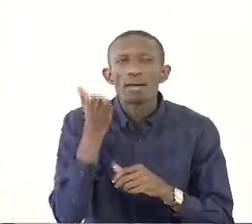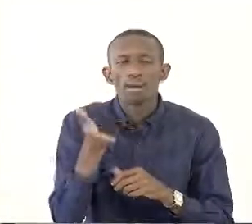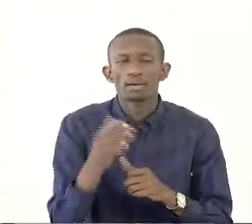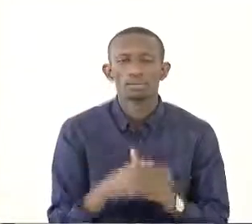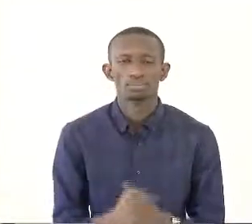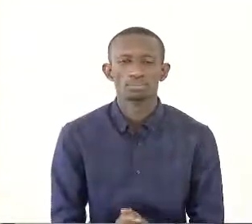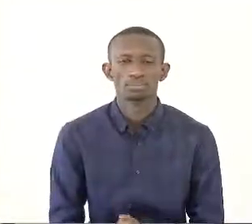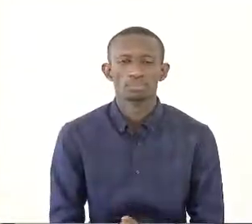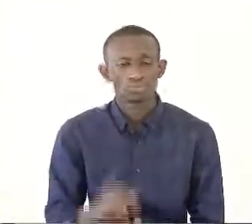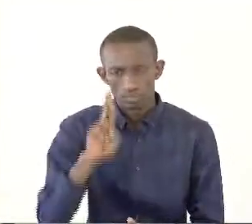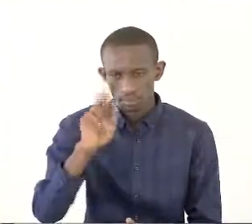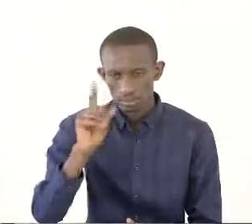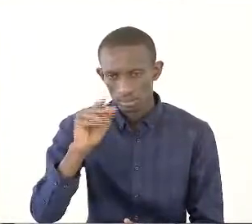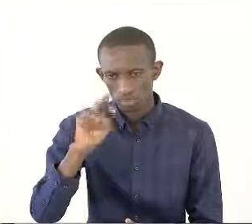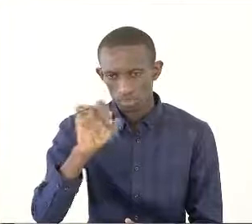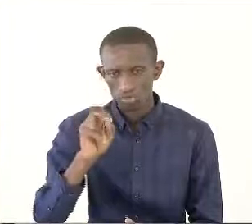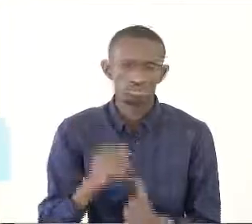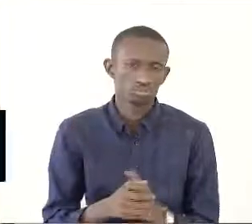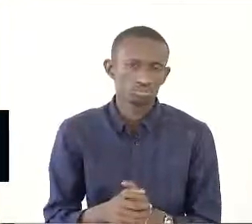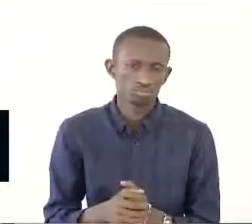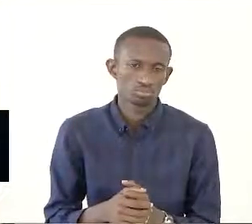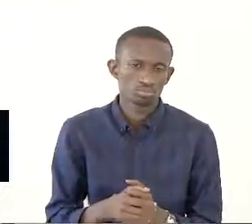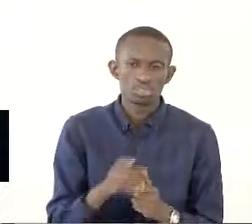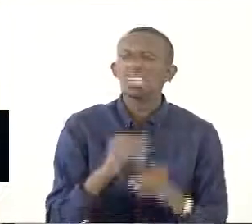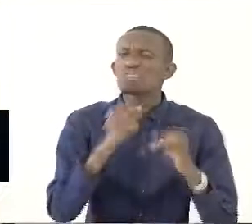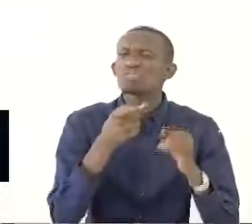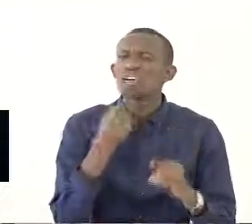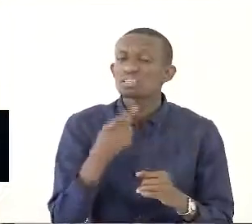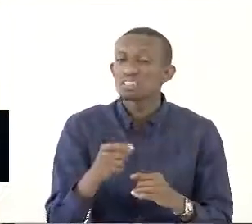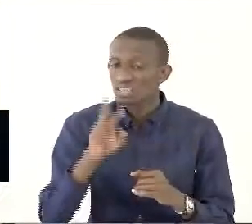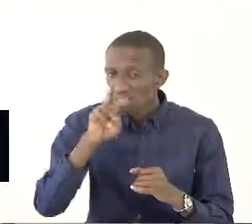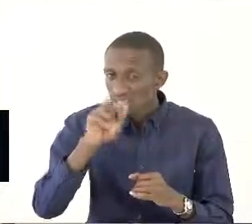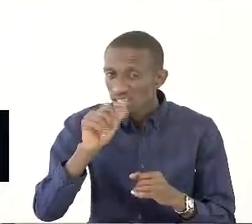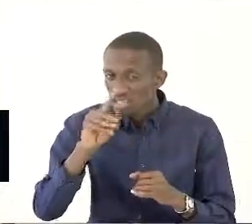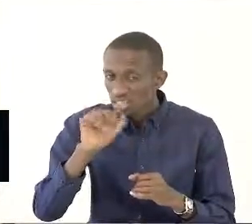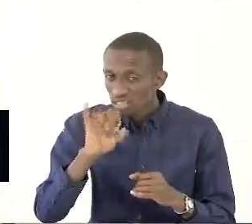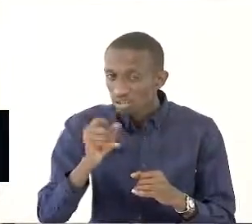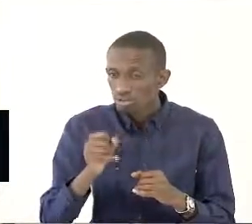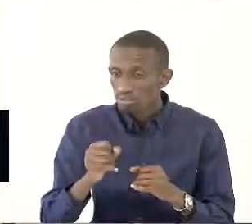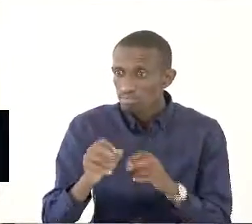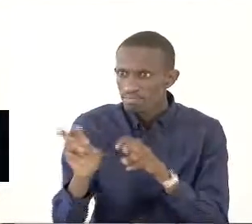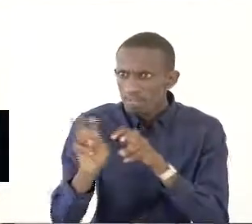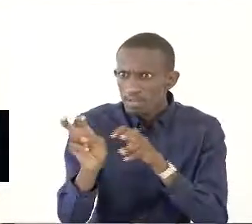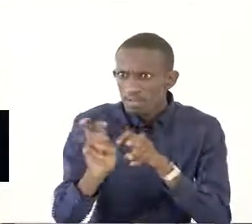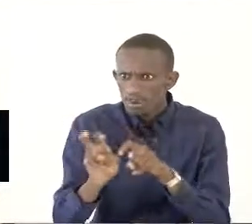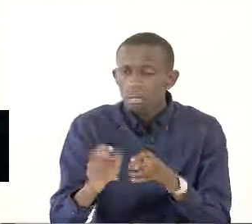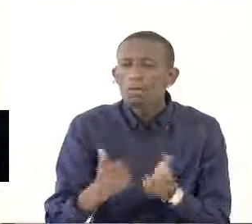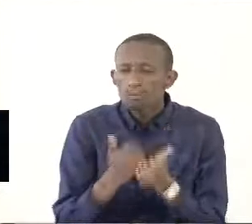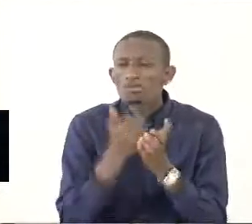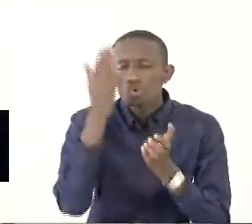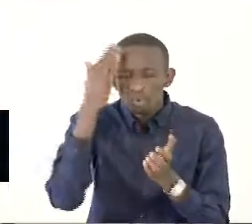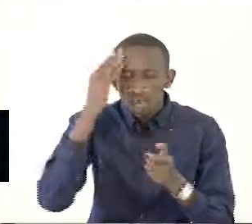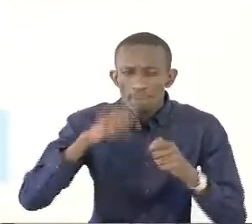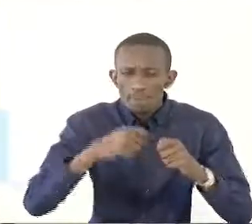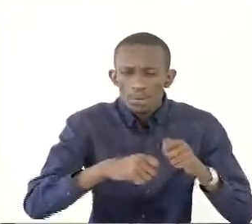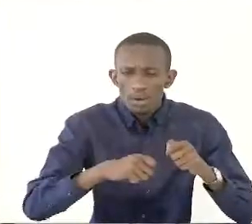see, always when we talk about the radiation detector, so there is that word coming now to tell you that is a device going now to tell